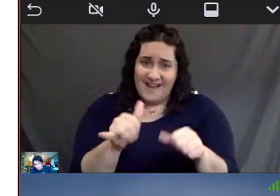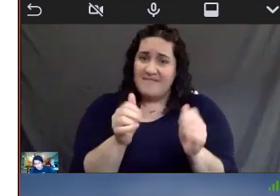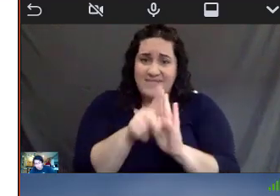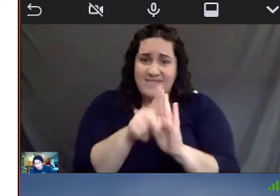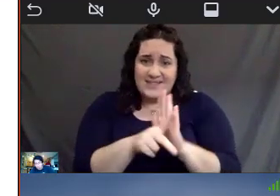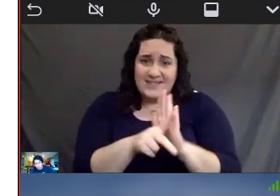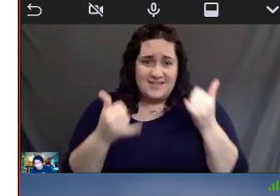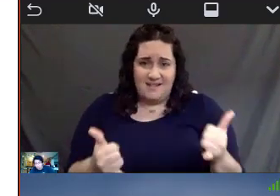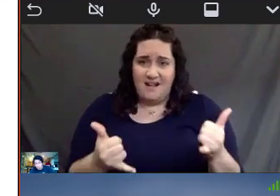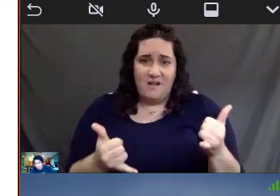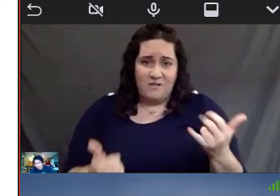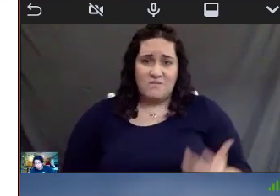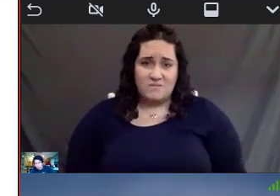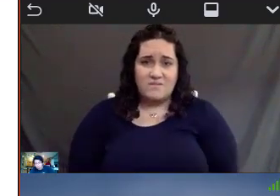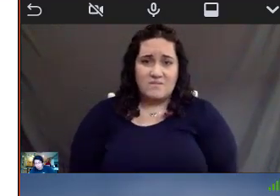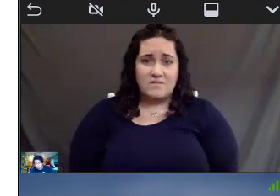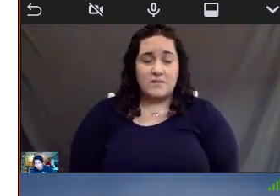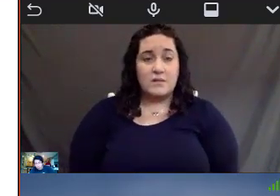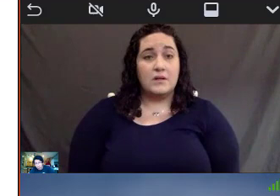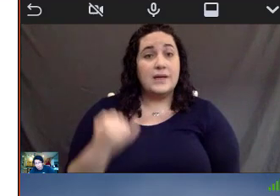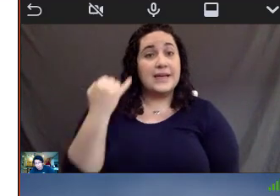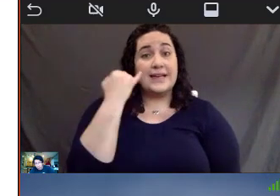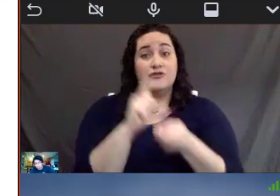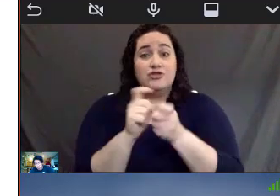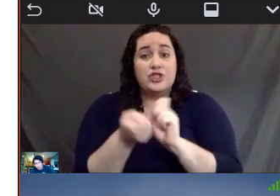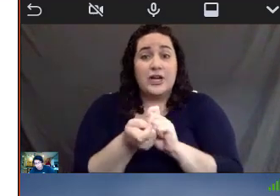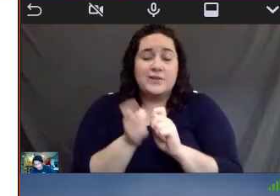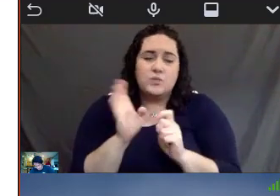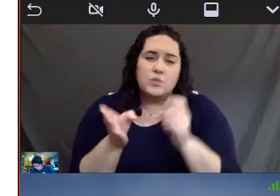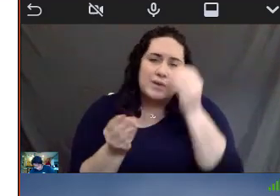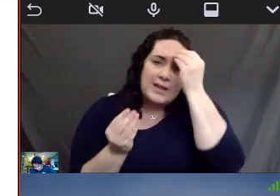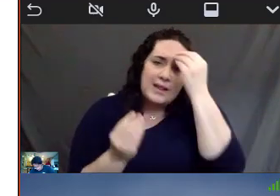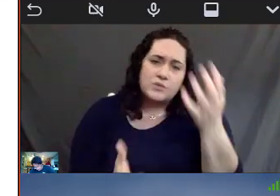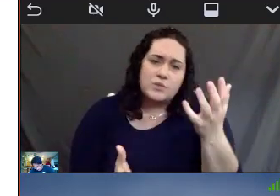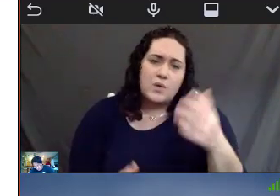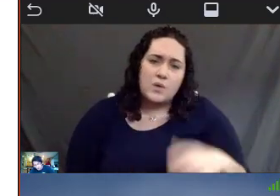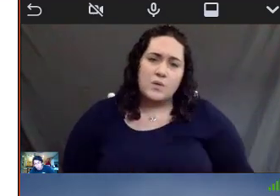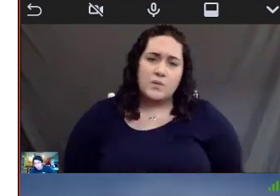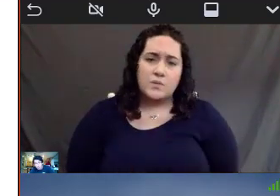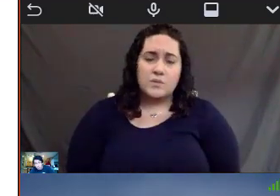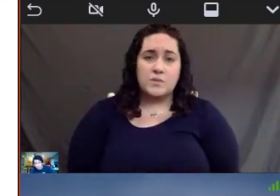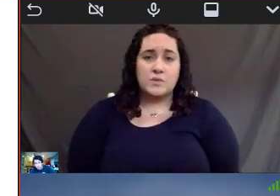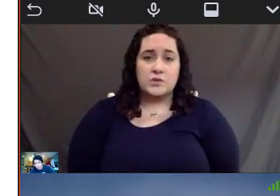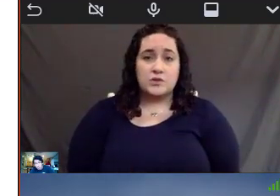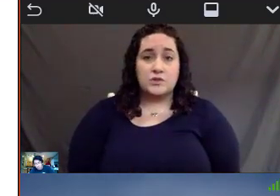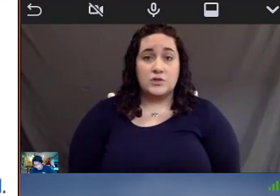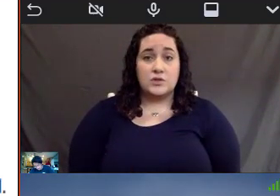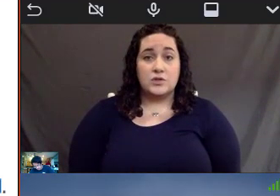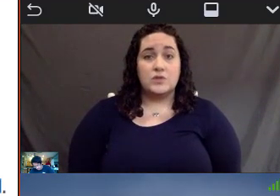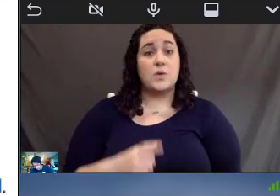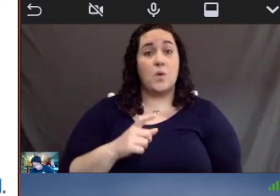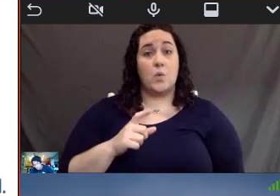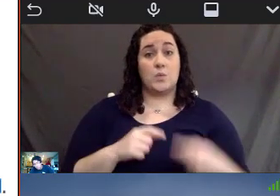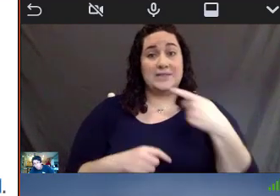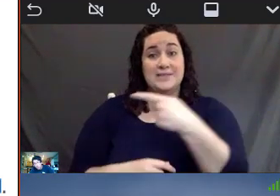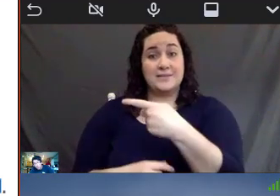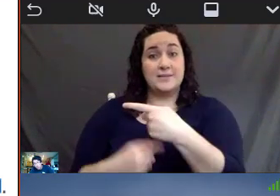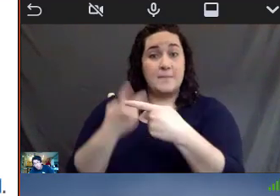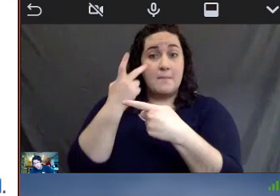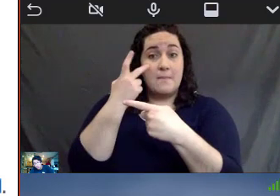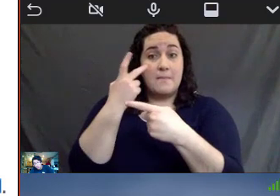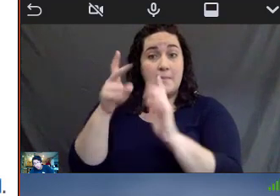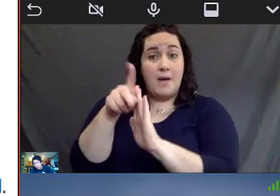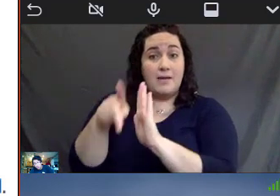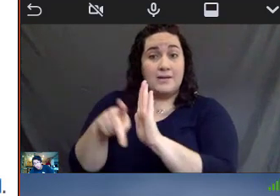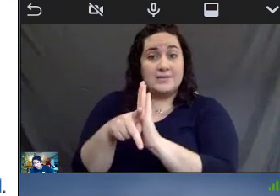changes, I'll let you know. So if you come in here, and for this class, we'd be interested in the undergraduate student policy.